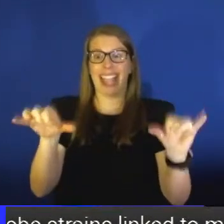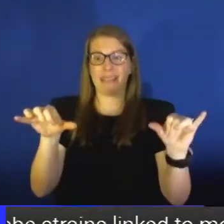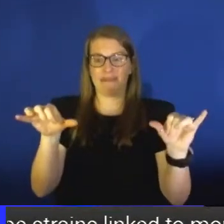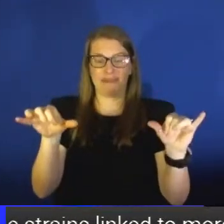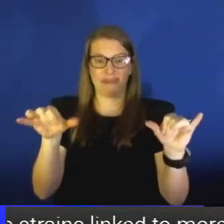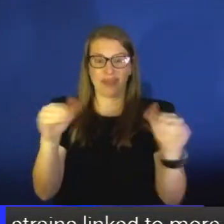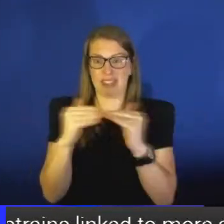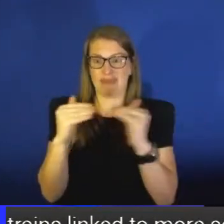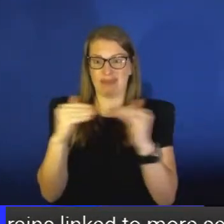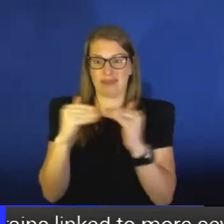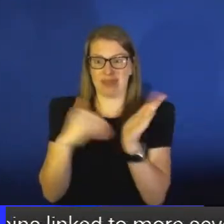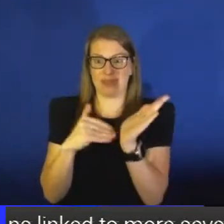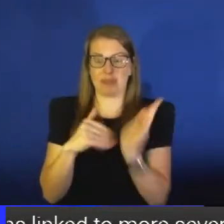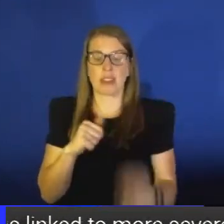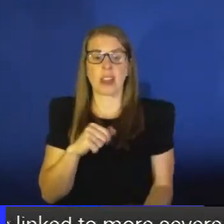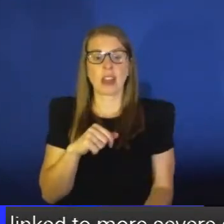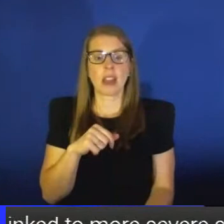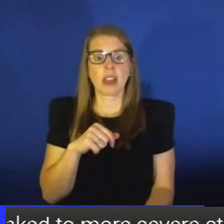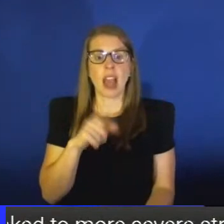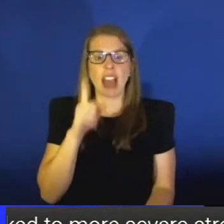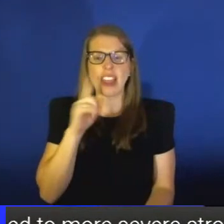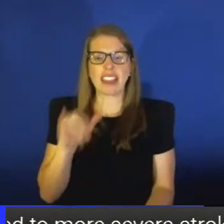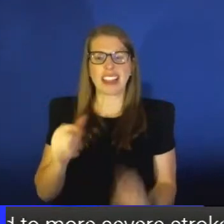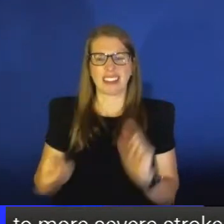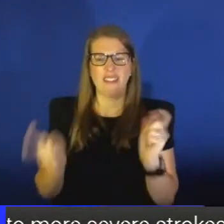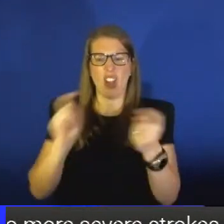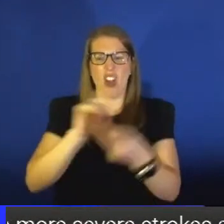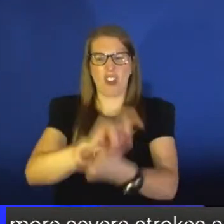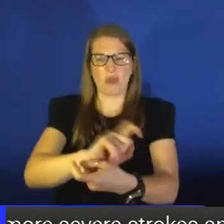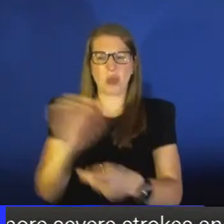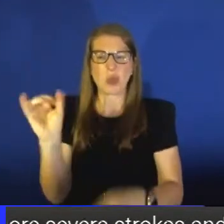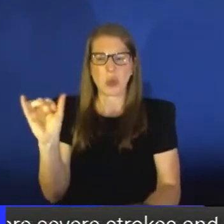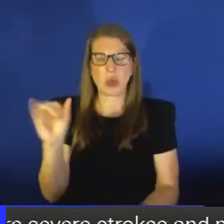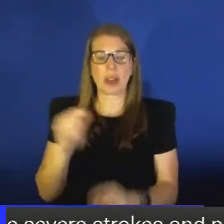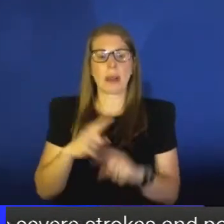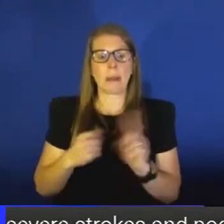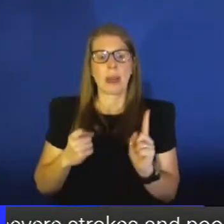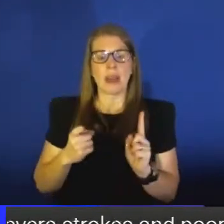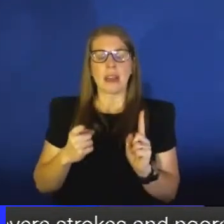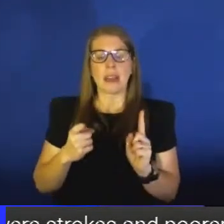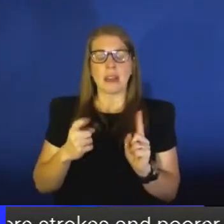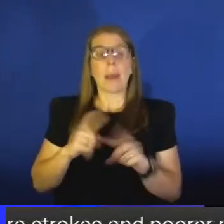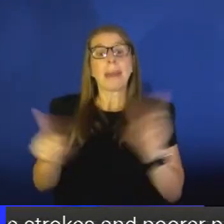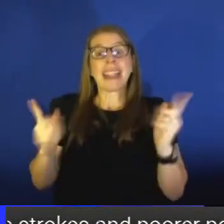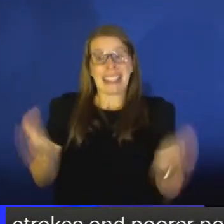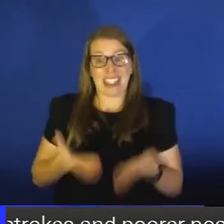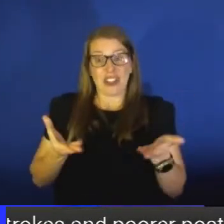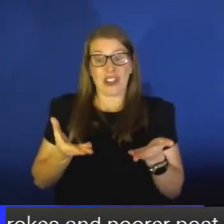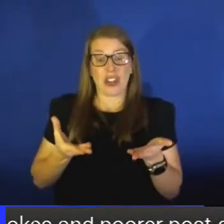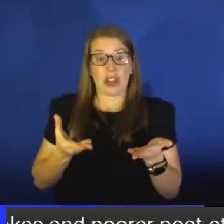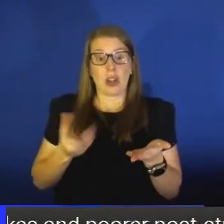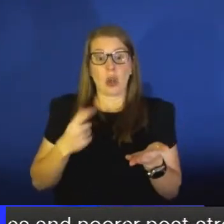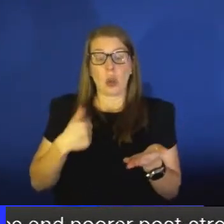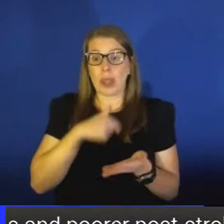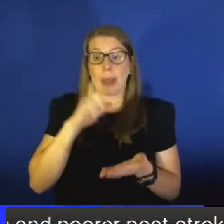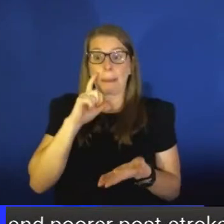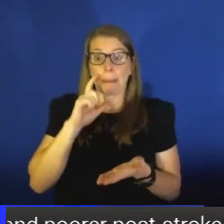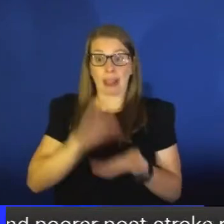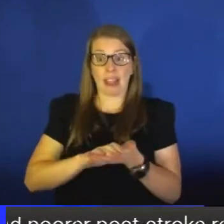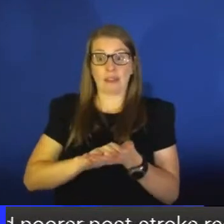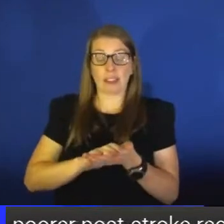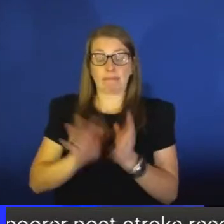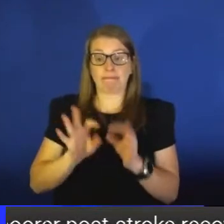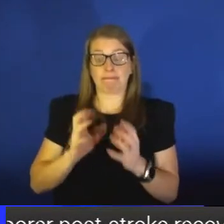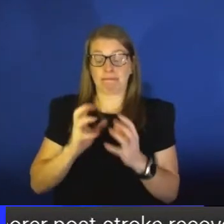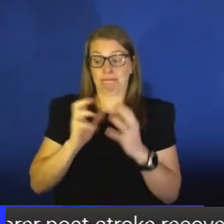Well, I think that's probably evolved over time as well. But at our place, we really believe in the value of the partnership. And physicians and